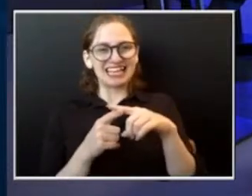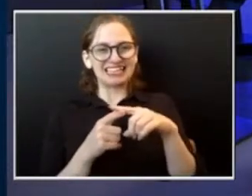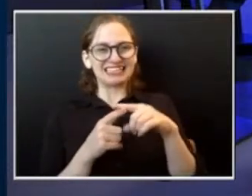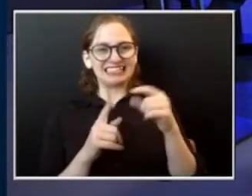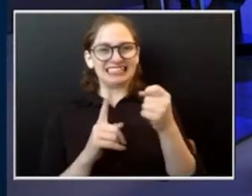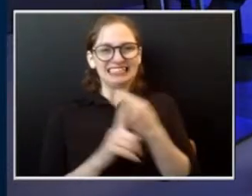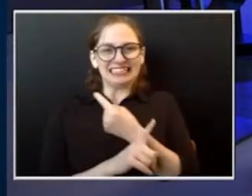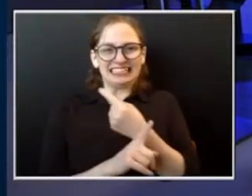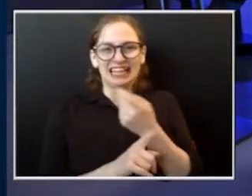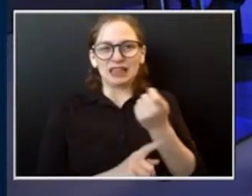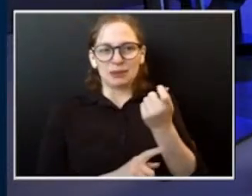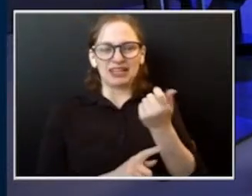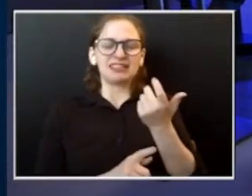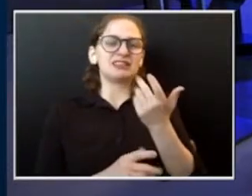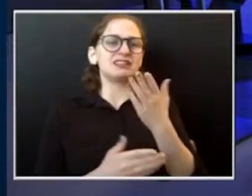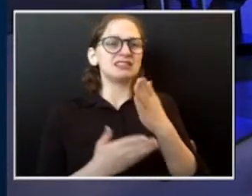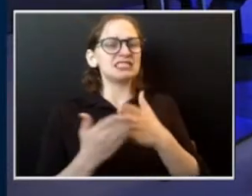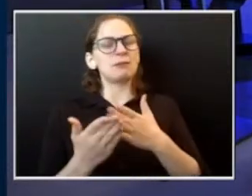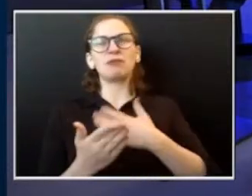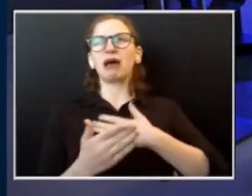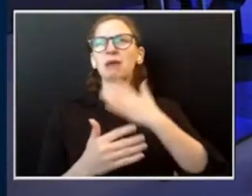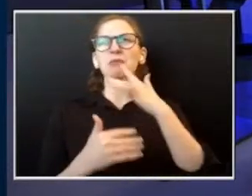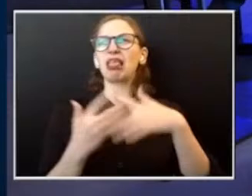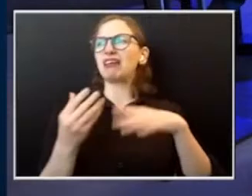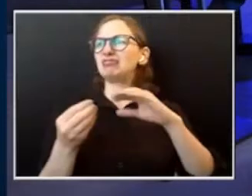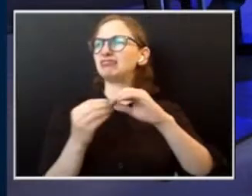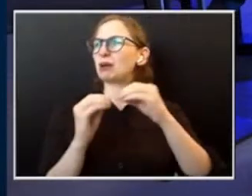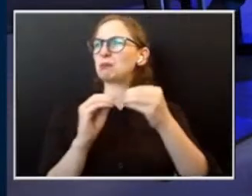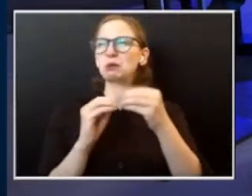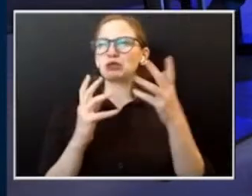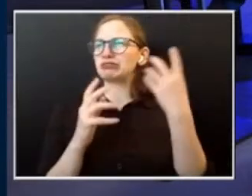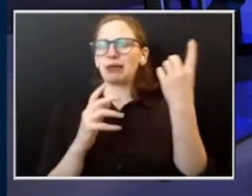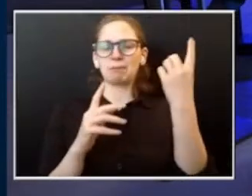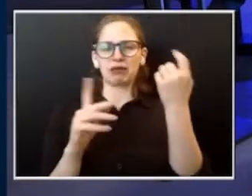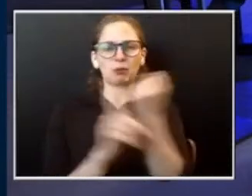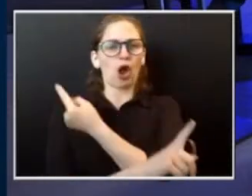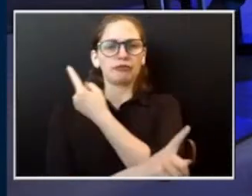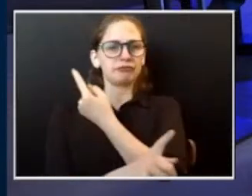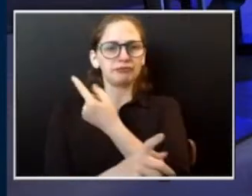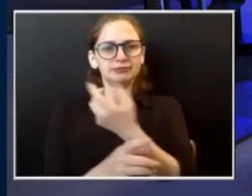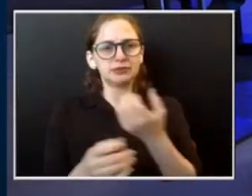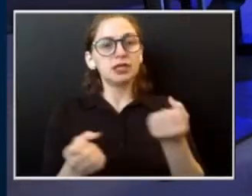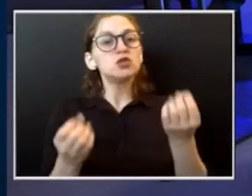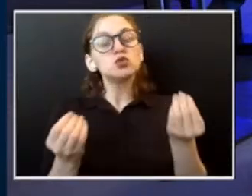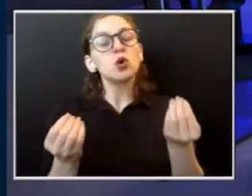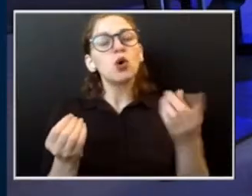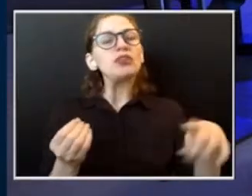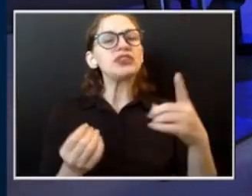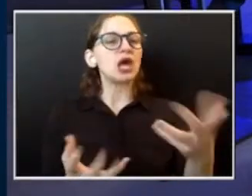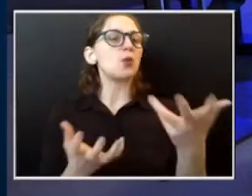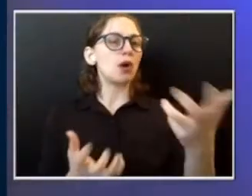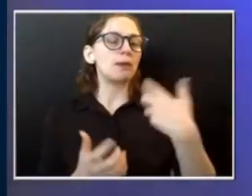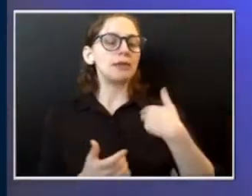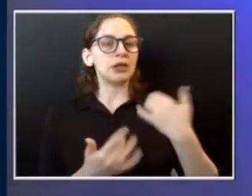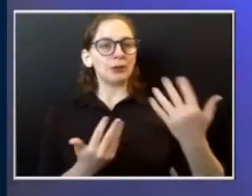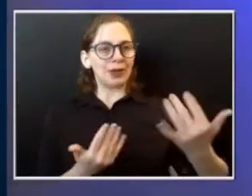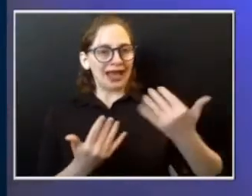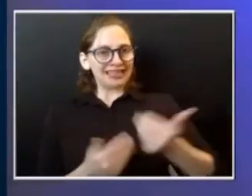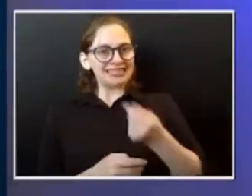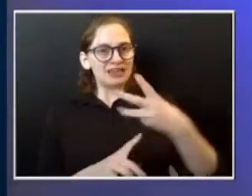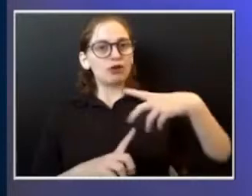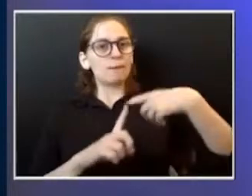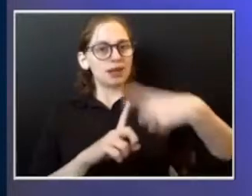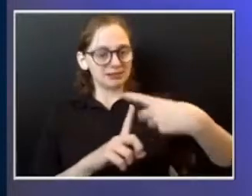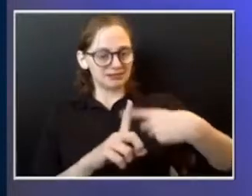some numbers on some blood work. I don't remember. So they wanted me to wait several months and then get retested.